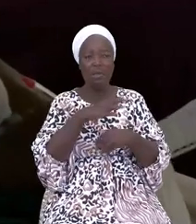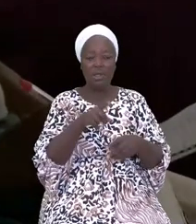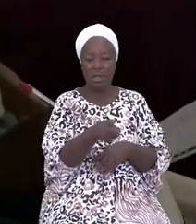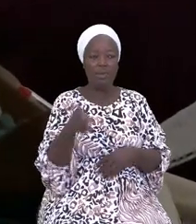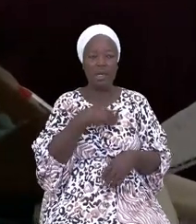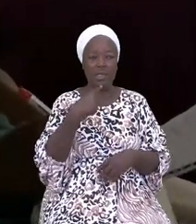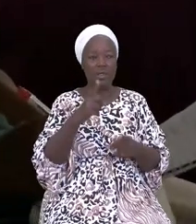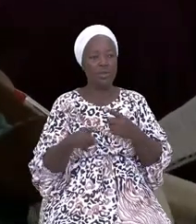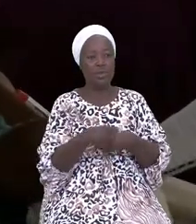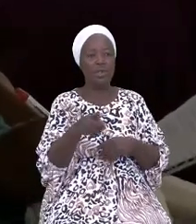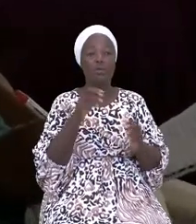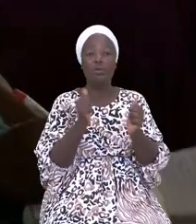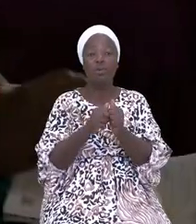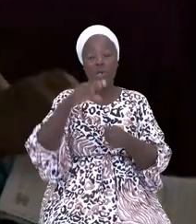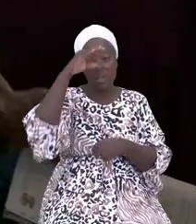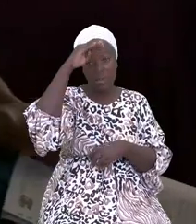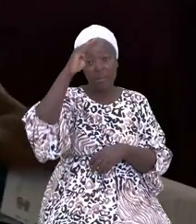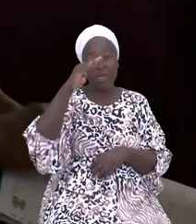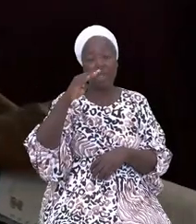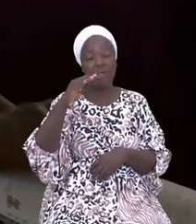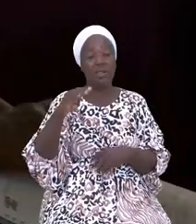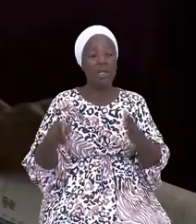them, with men